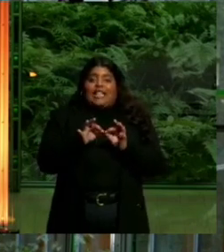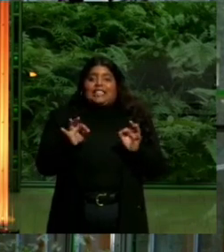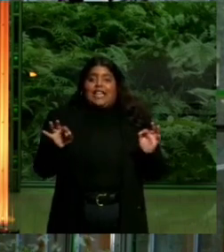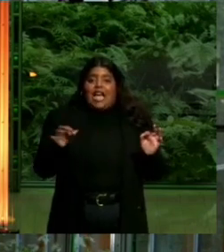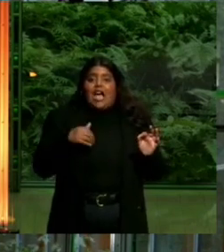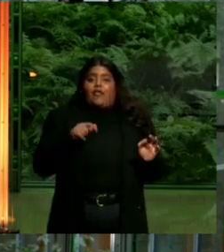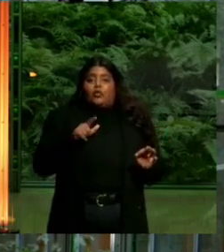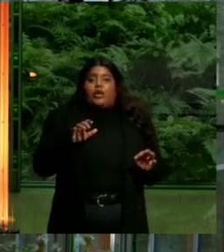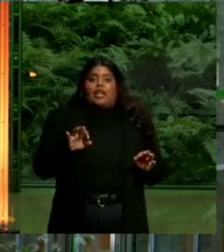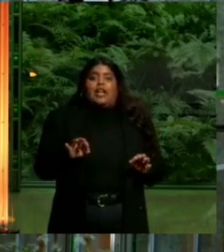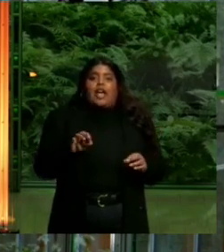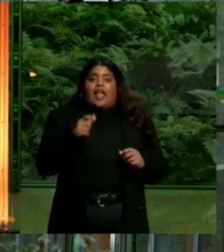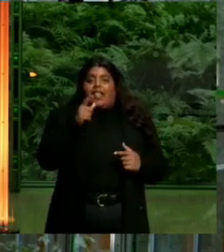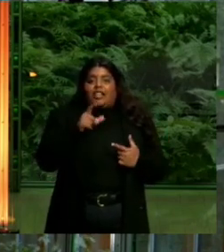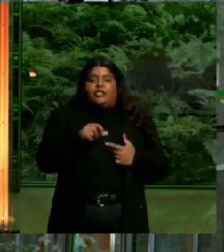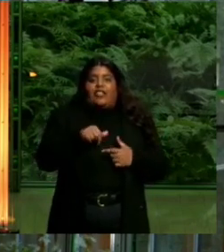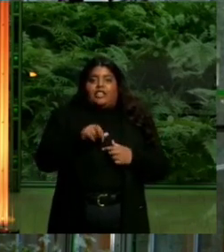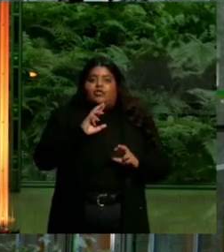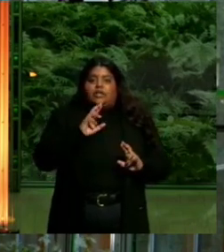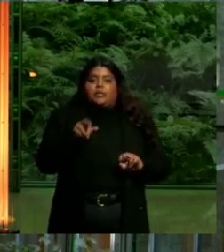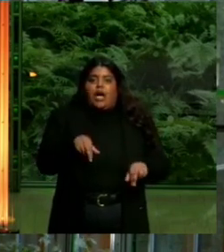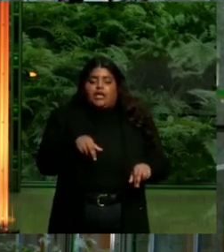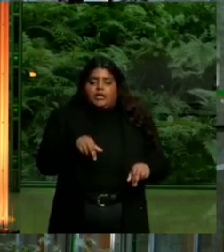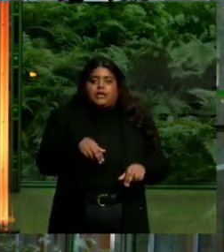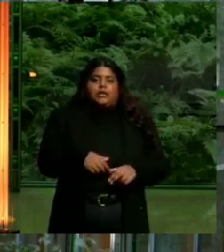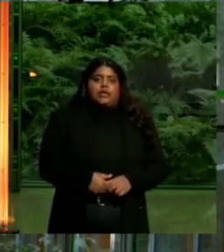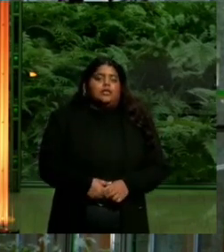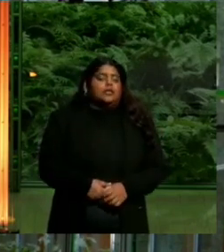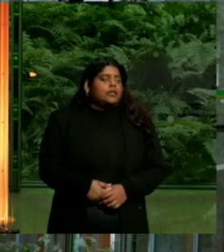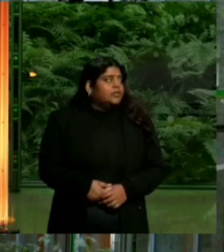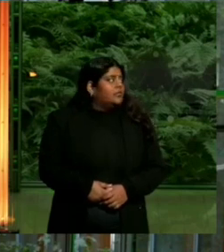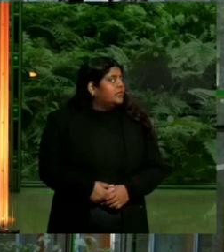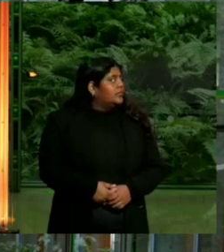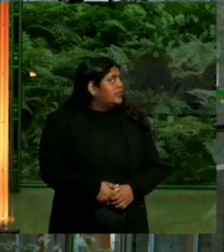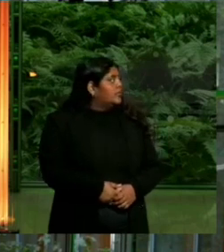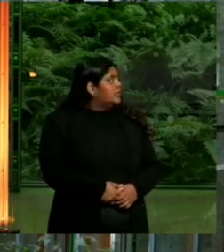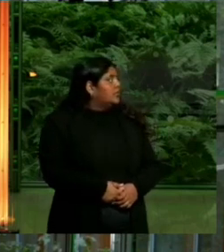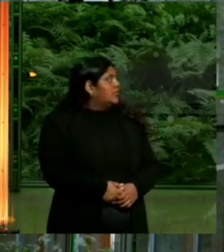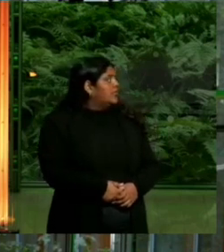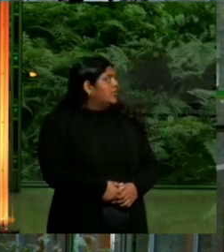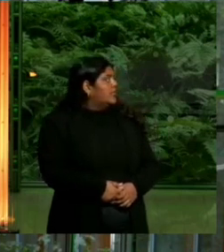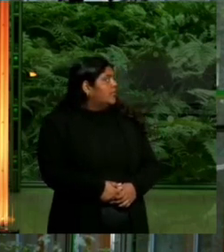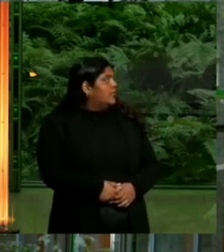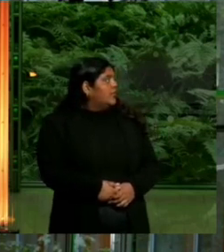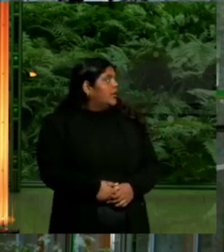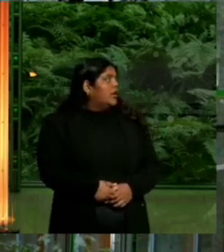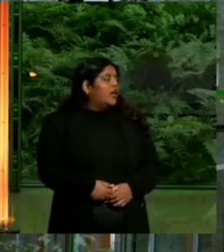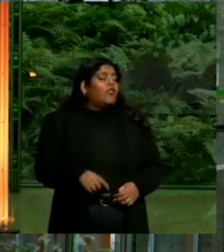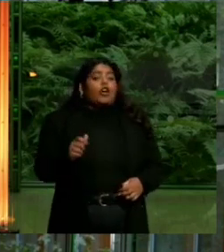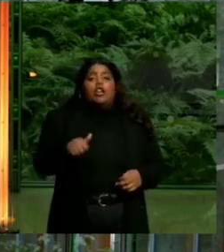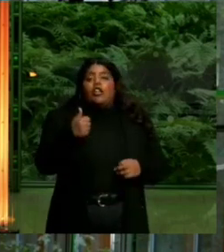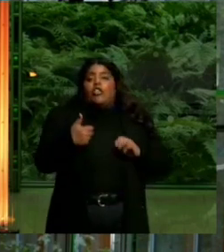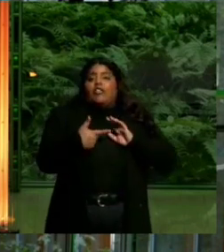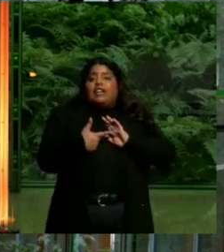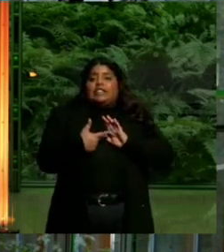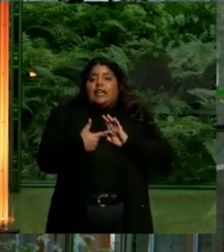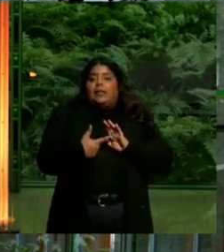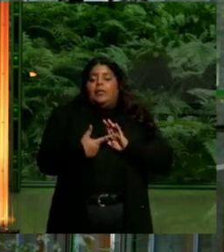29 letters in this response, right? And then I asked it for another example, and it can come up with a different